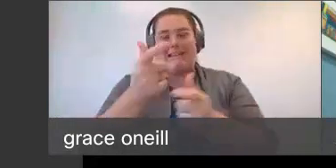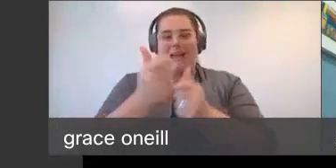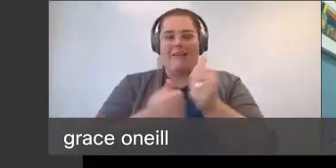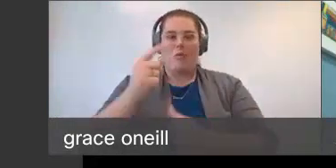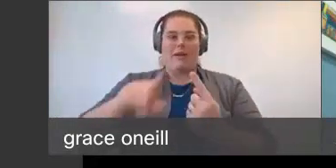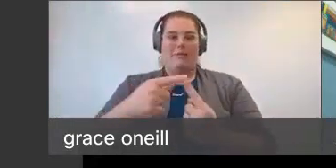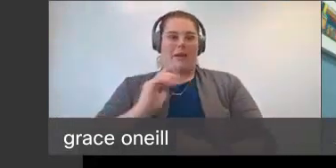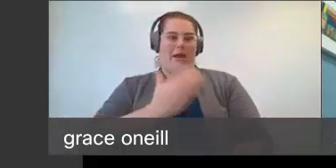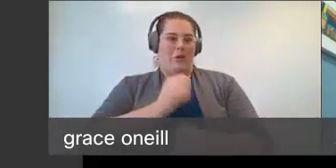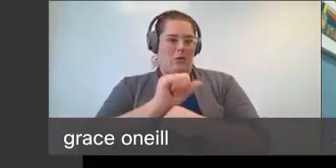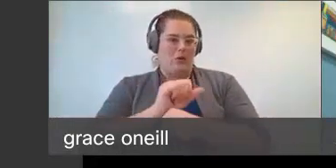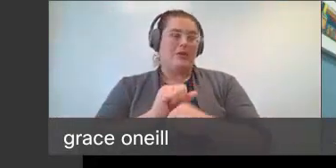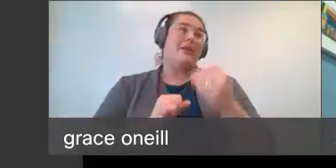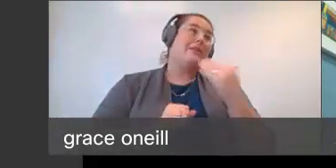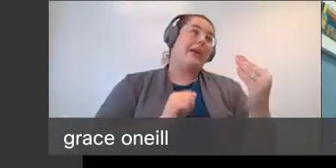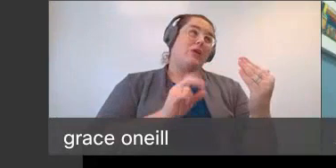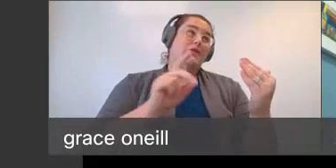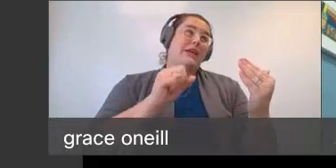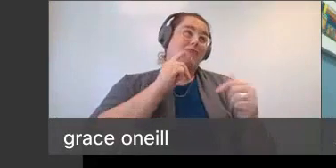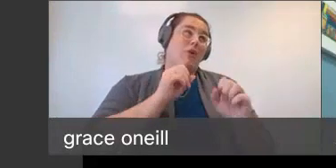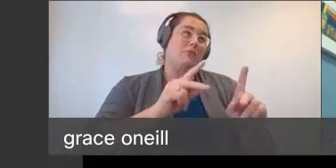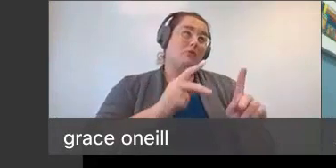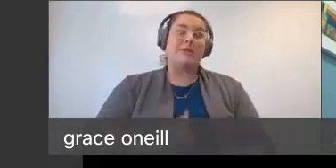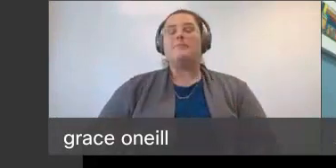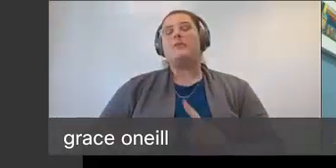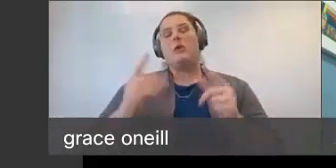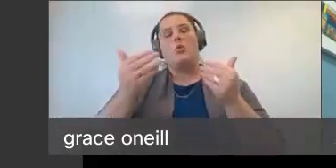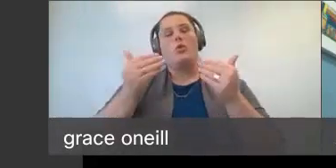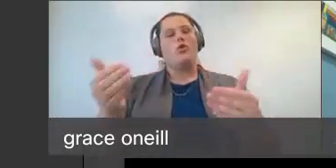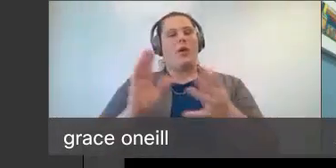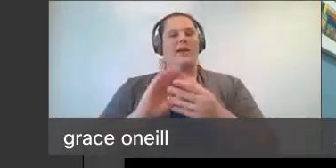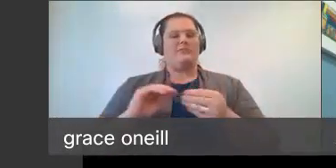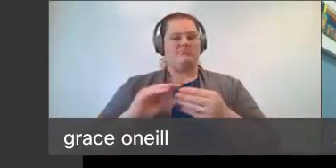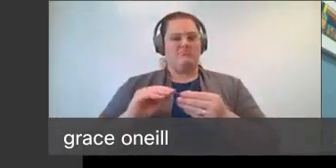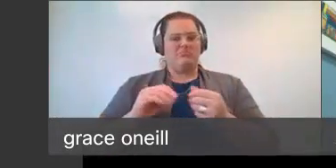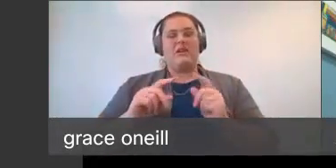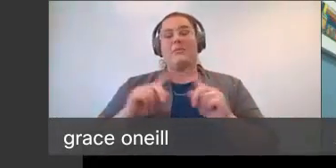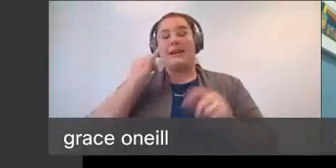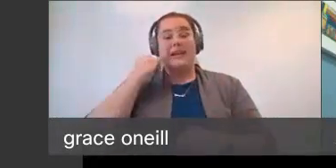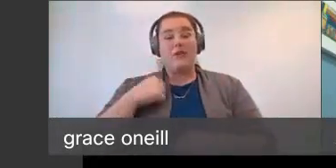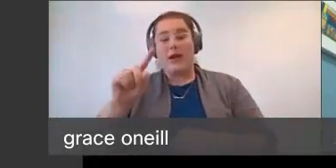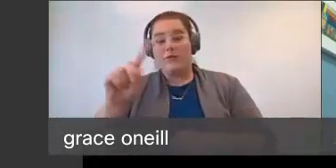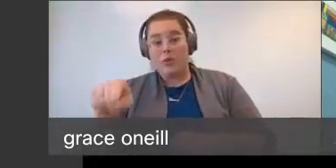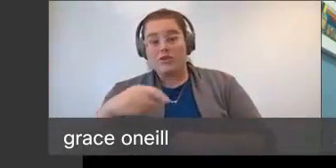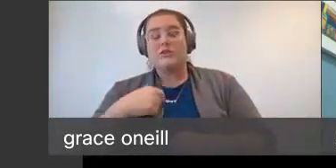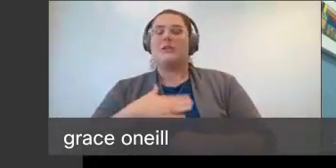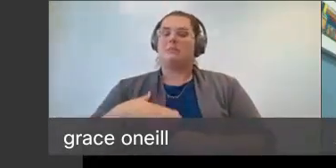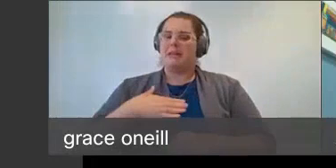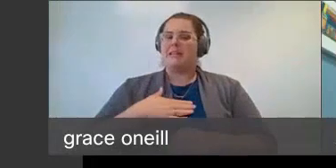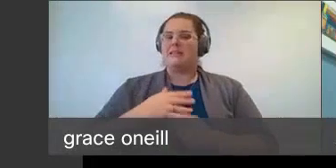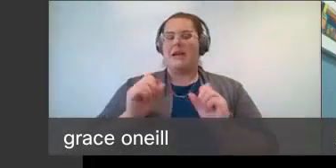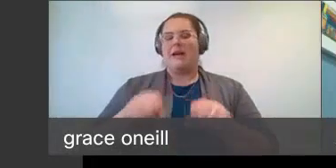opportunity. I'm going to go ahead and jump right into it, but please, if you have questions, add them to the chat, or I'm happy to answer them at the